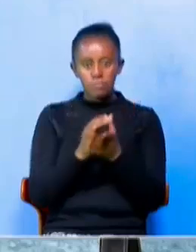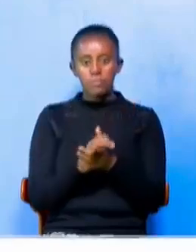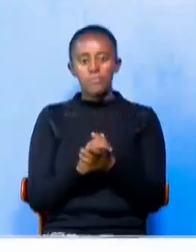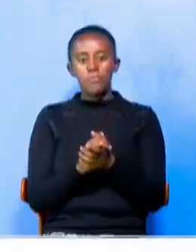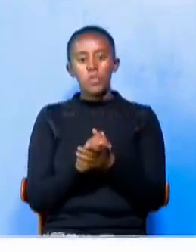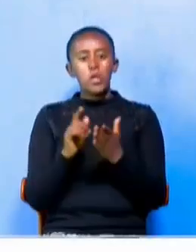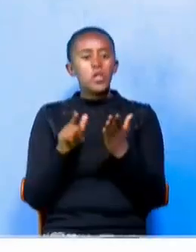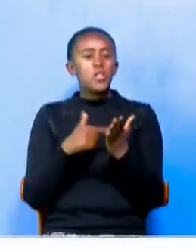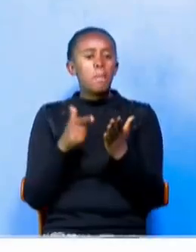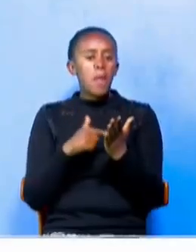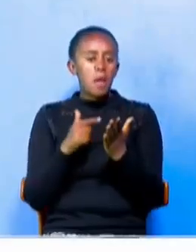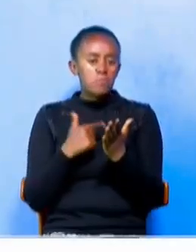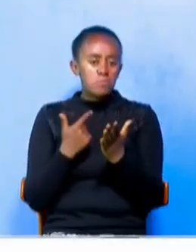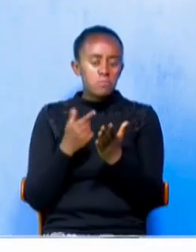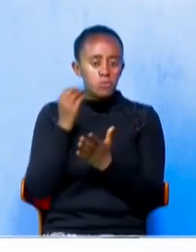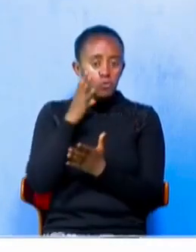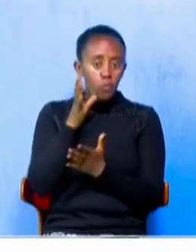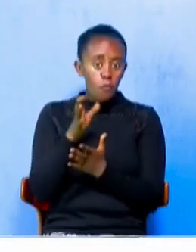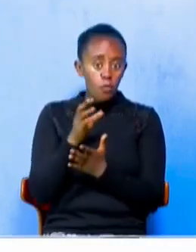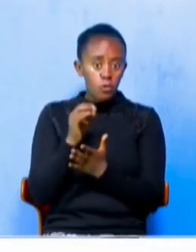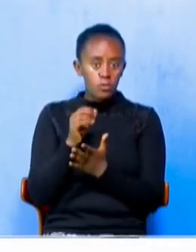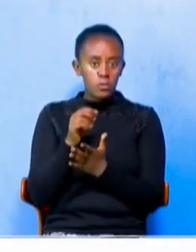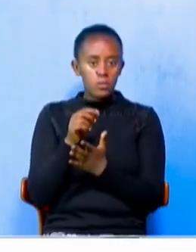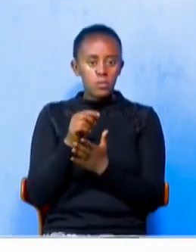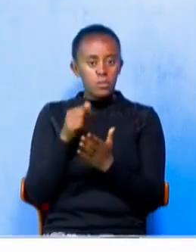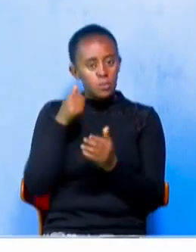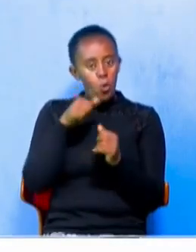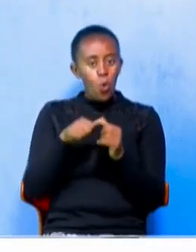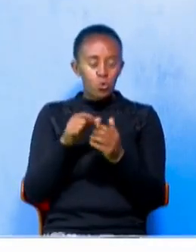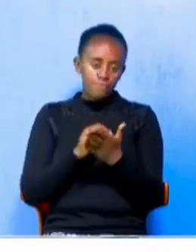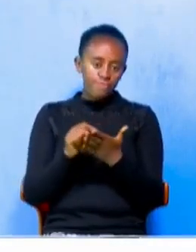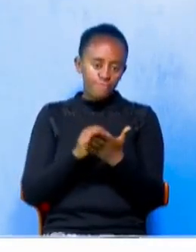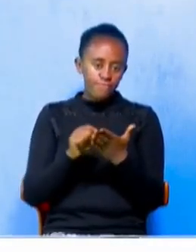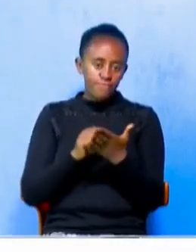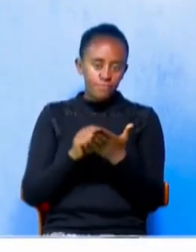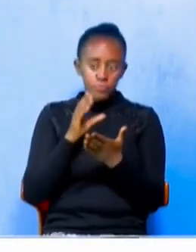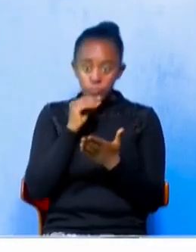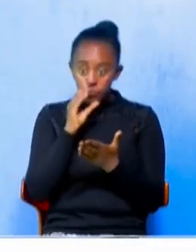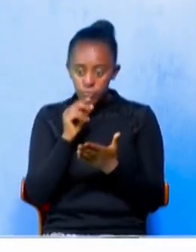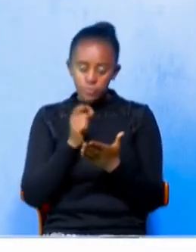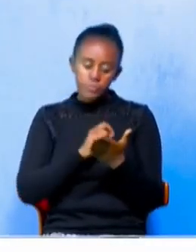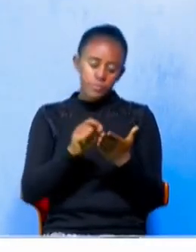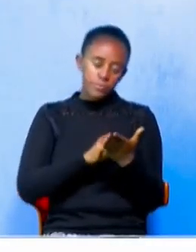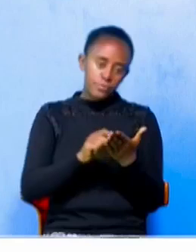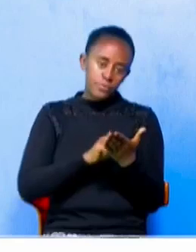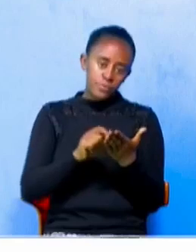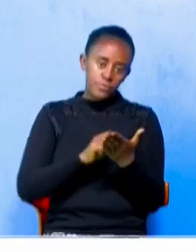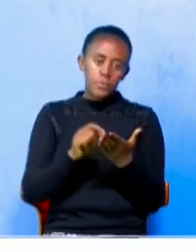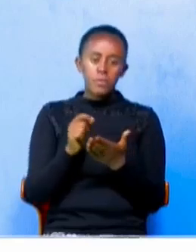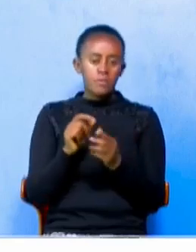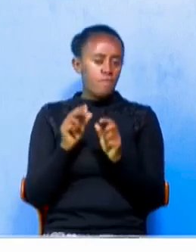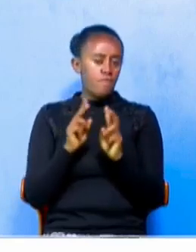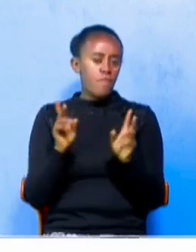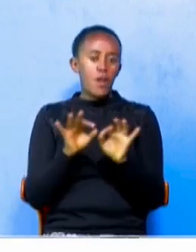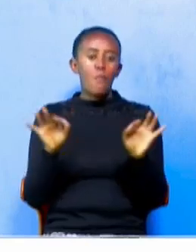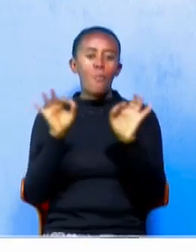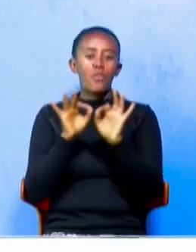Sometimes, don't forget that not taking is okay. Not taking is very important.